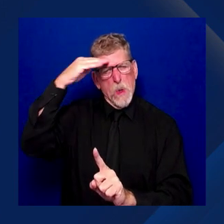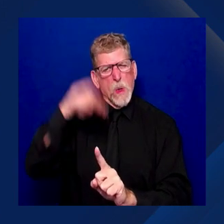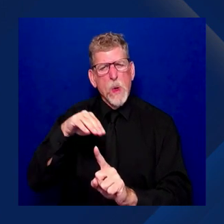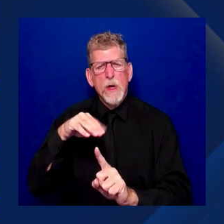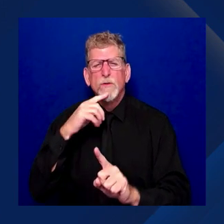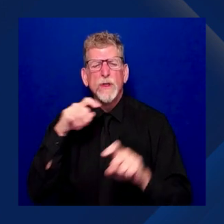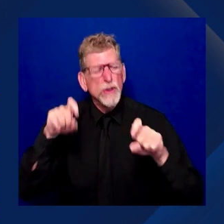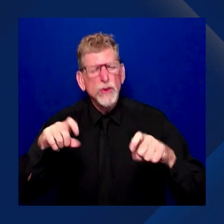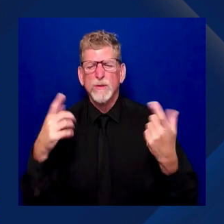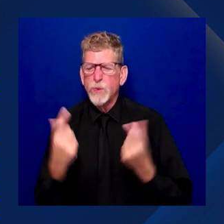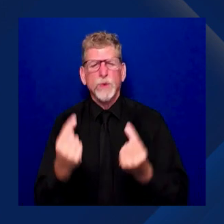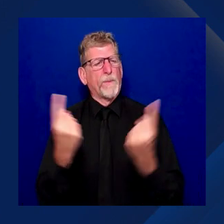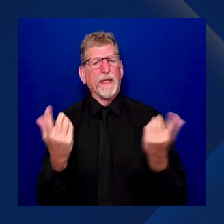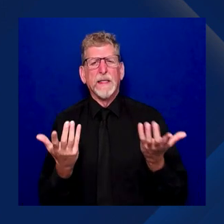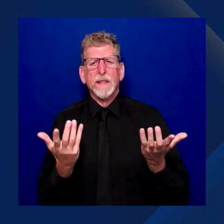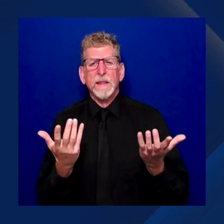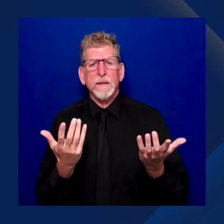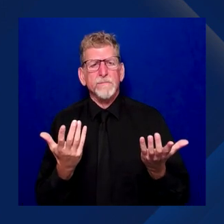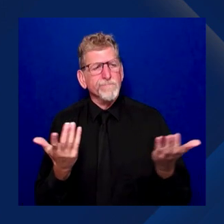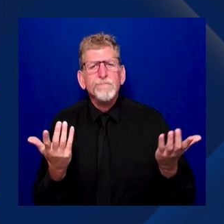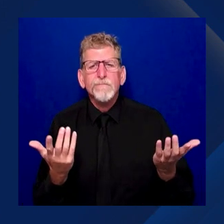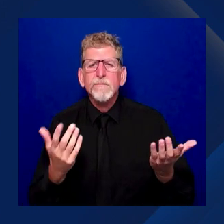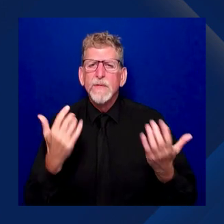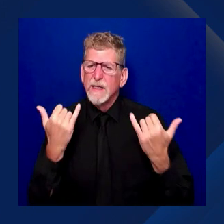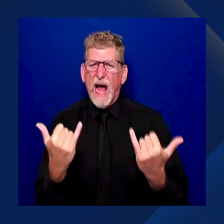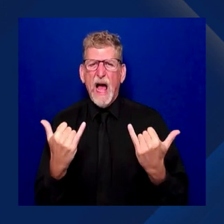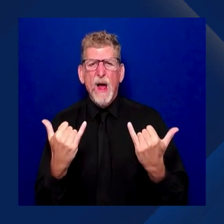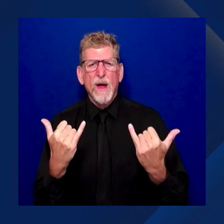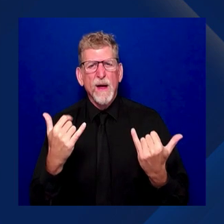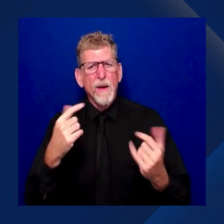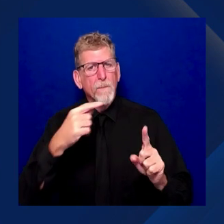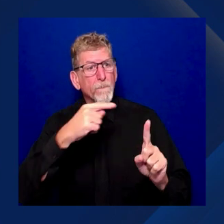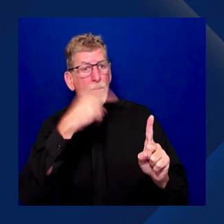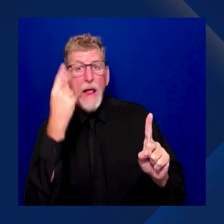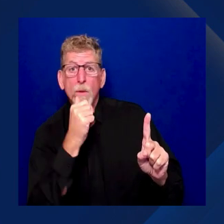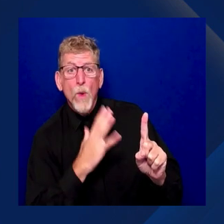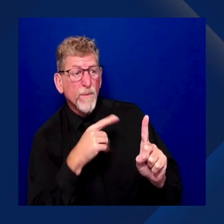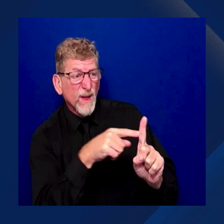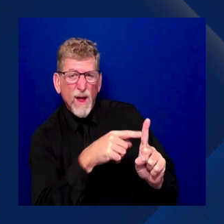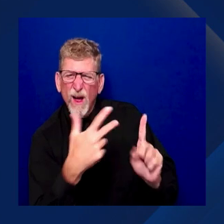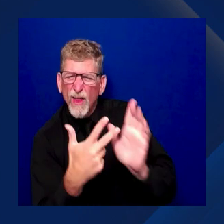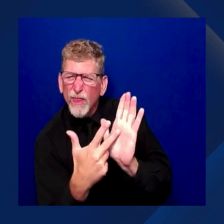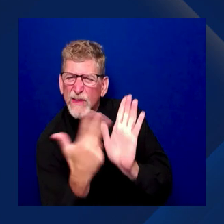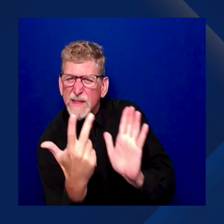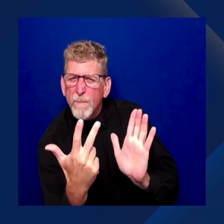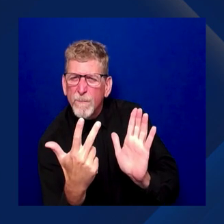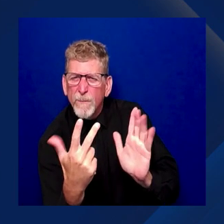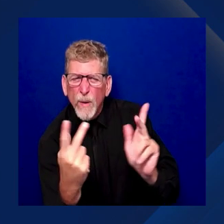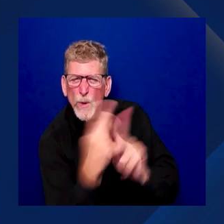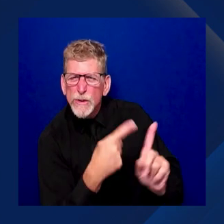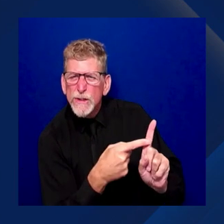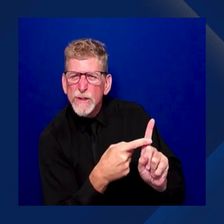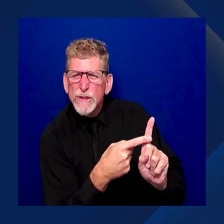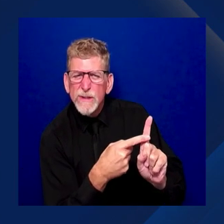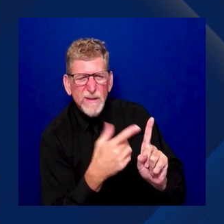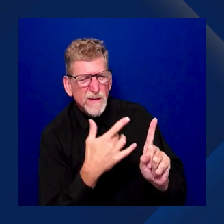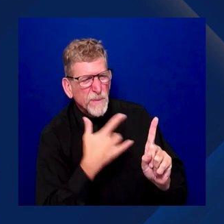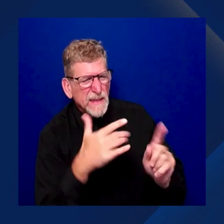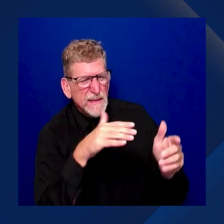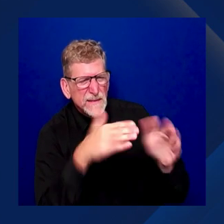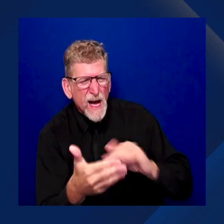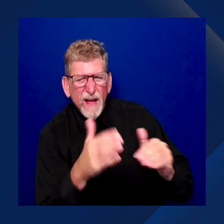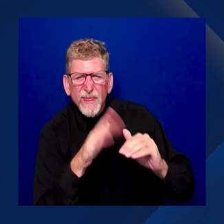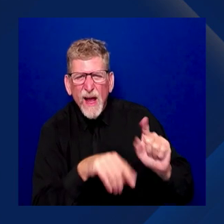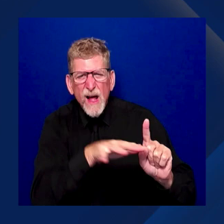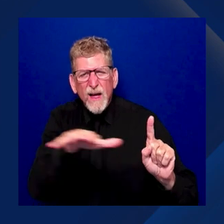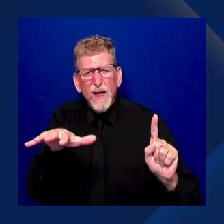know that today, Black women are three times as likely to die from pregnancy-related complications, we should